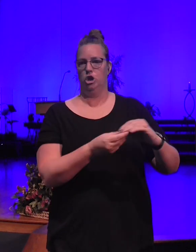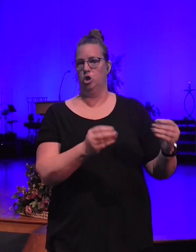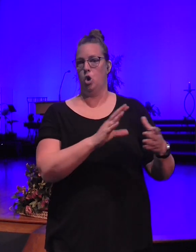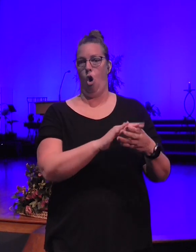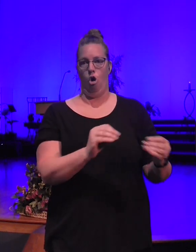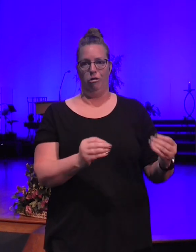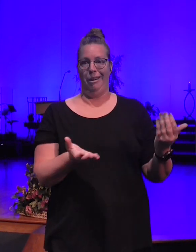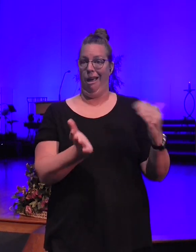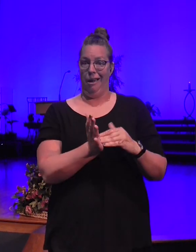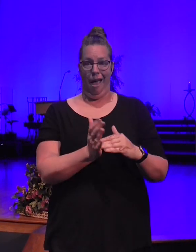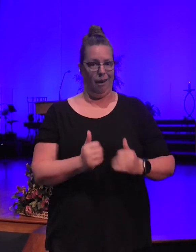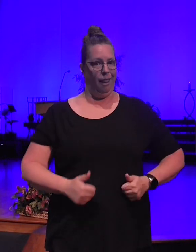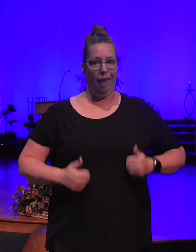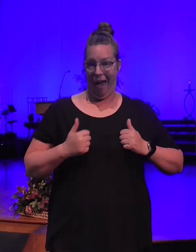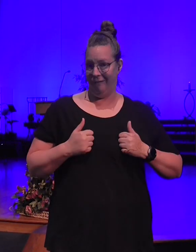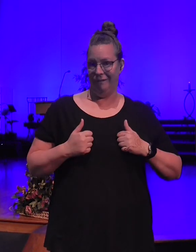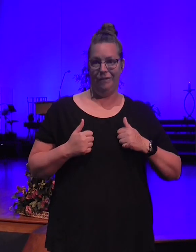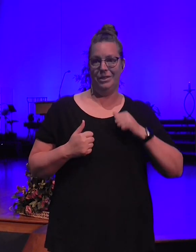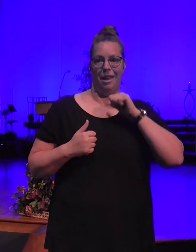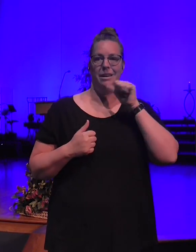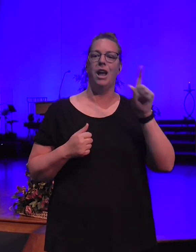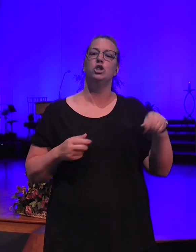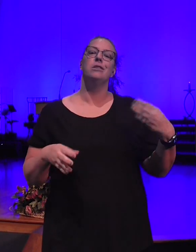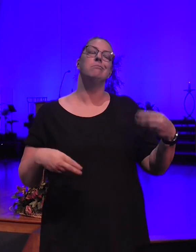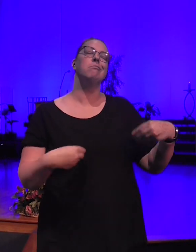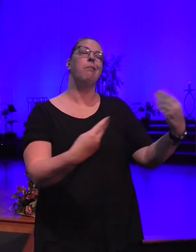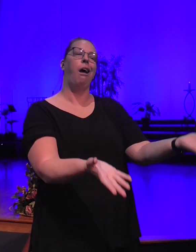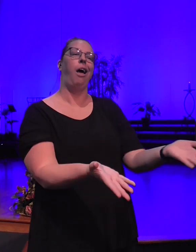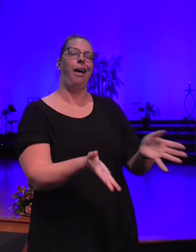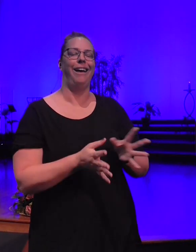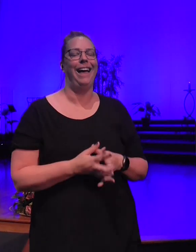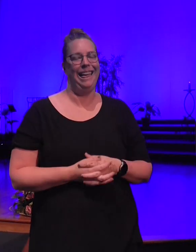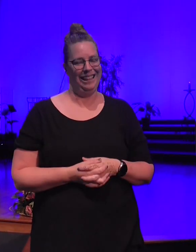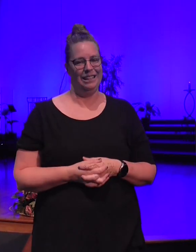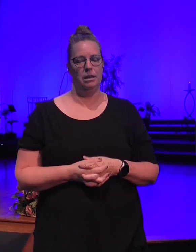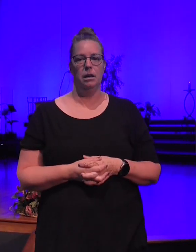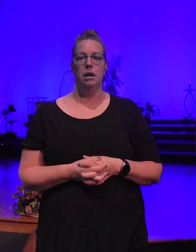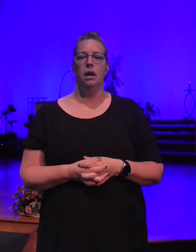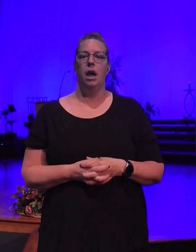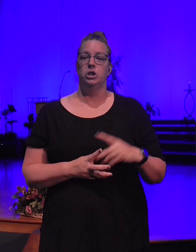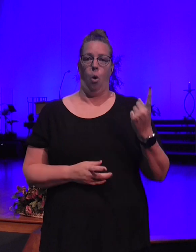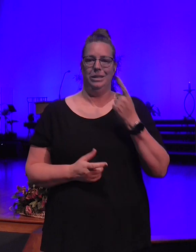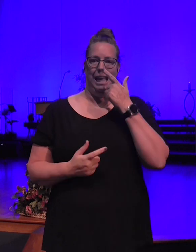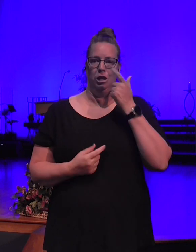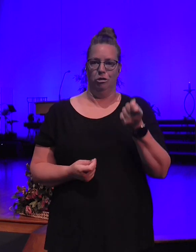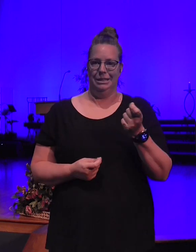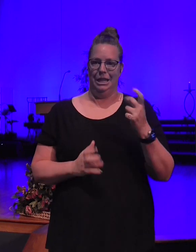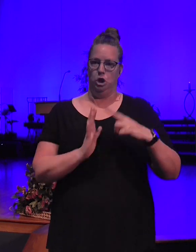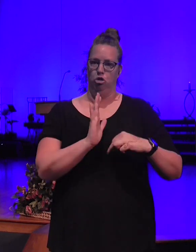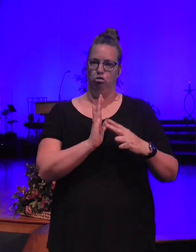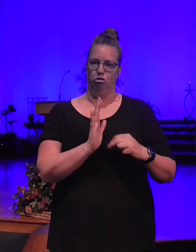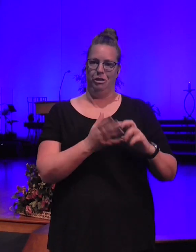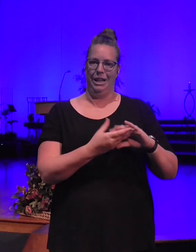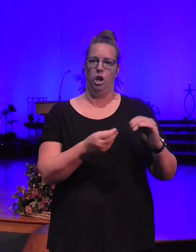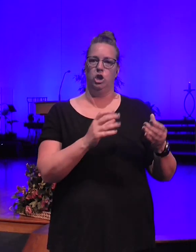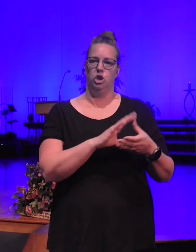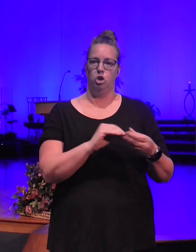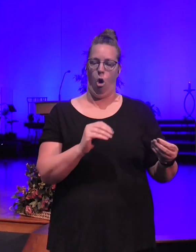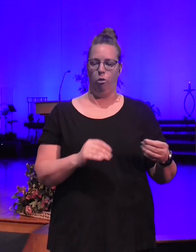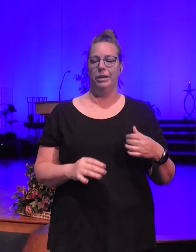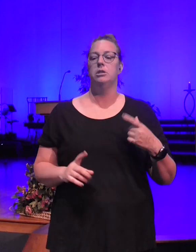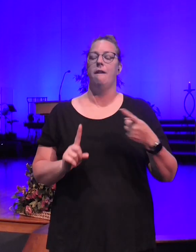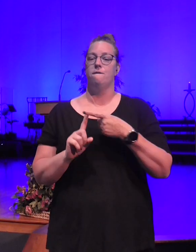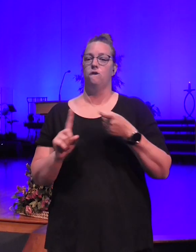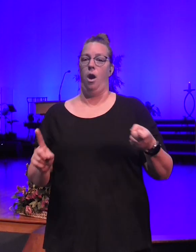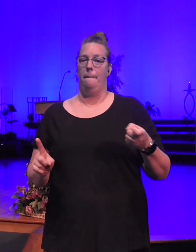Again, life wasn't like somebody handed anything. And so it's always interesting to read this. And this is from The